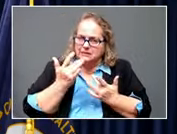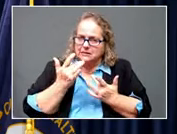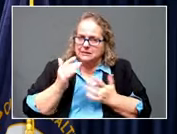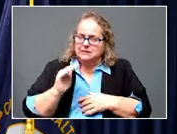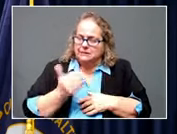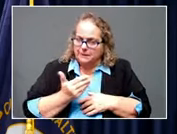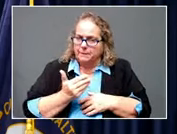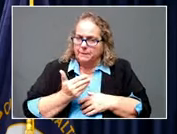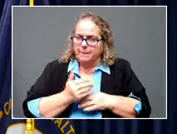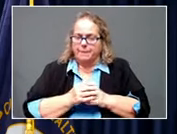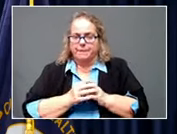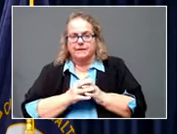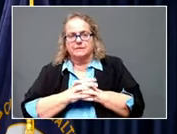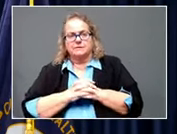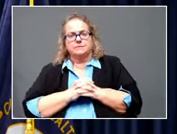Delta. We are not